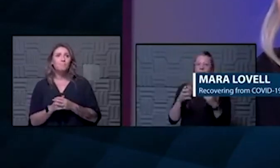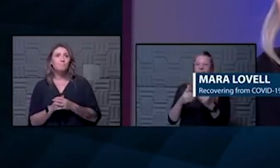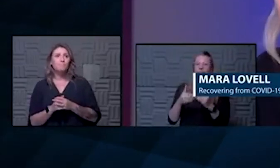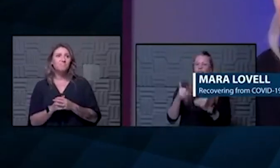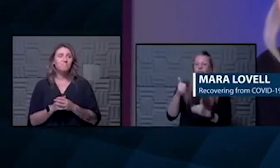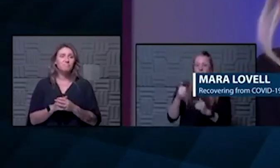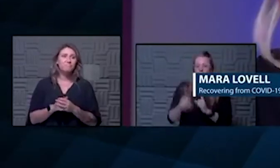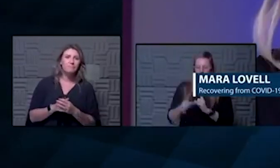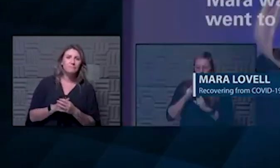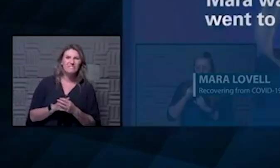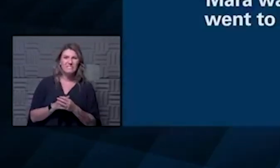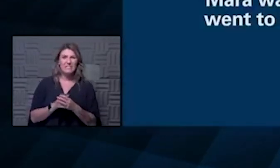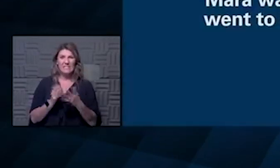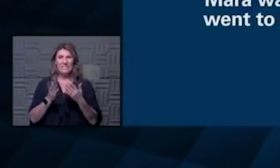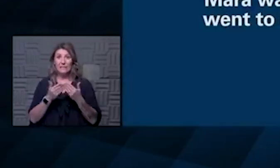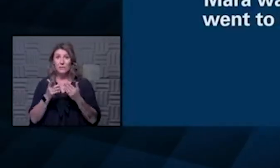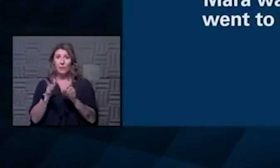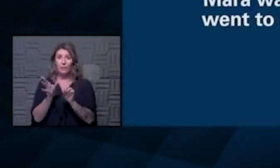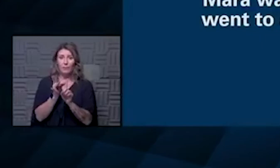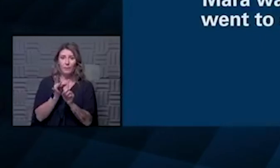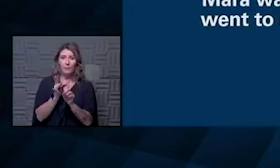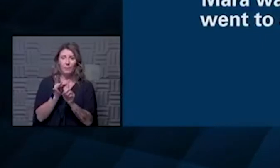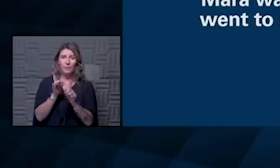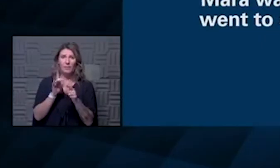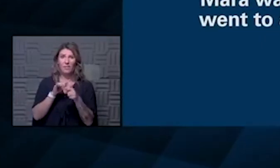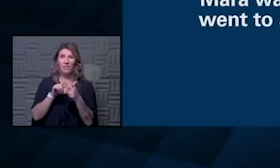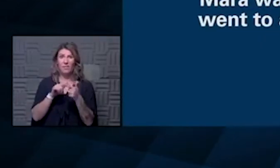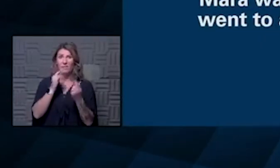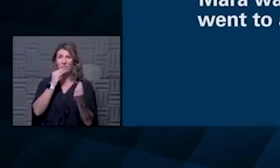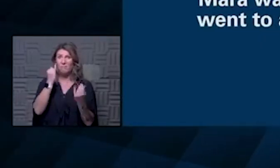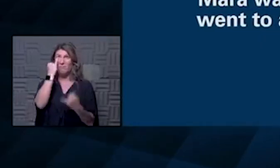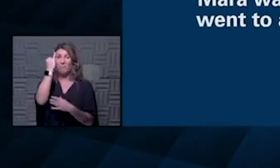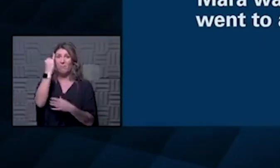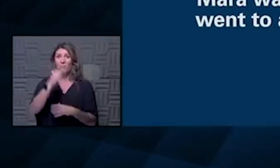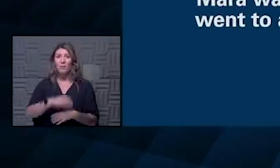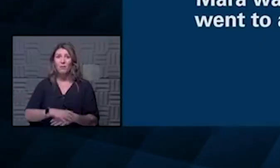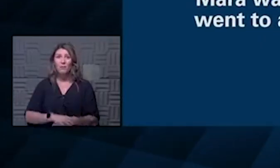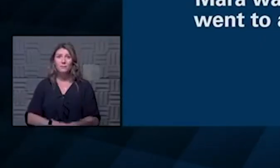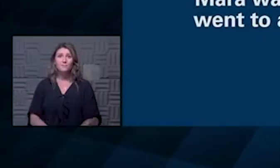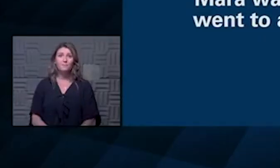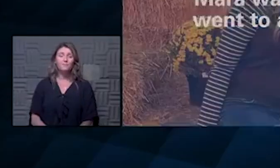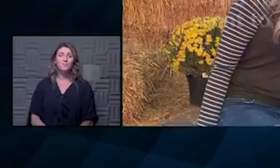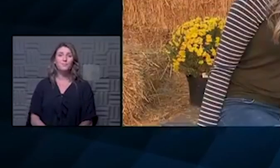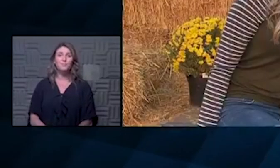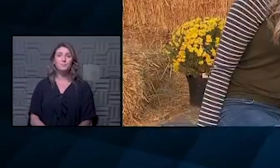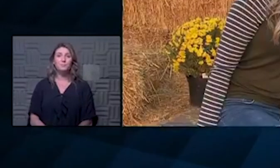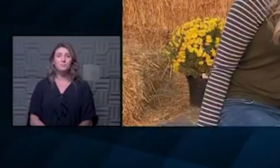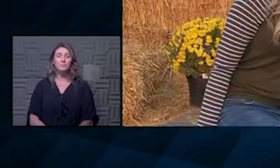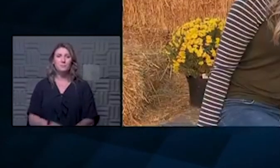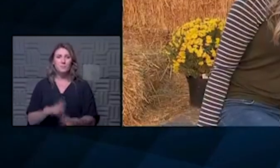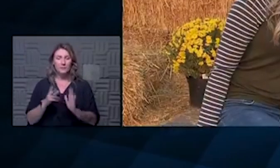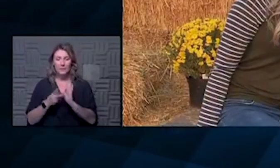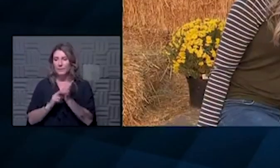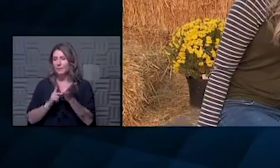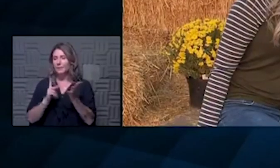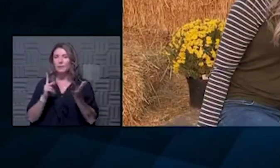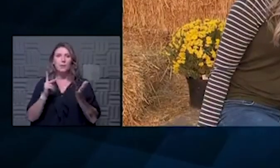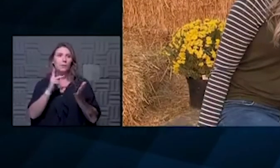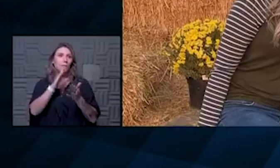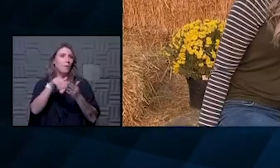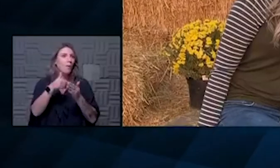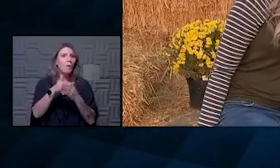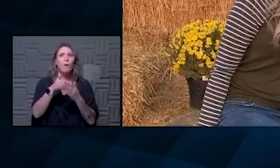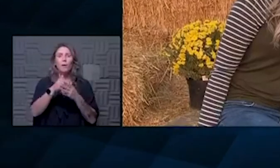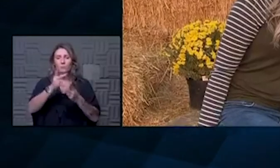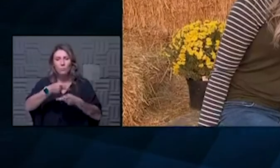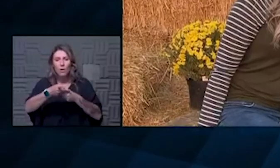get than you think i mean taking all the precautions